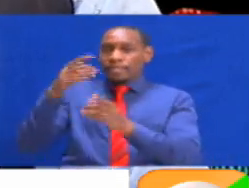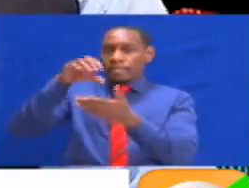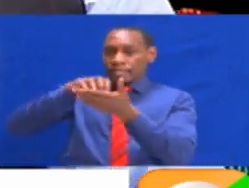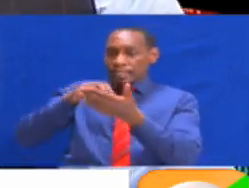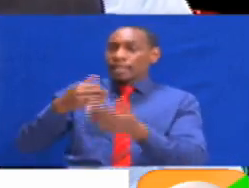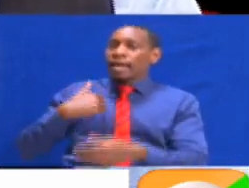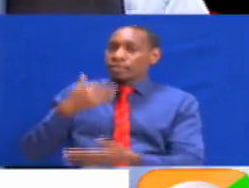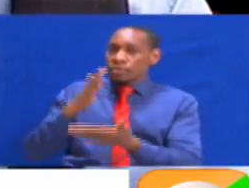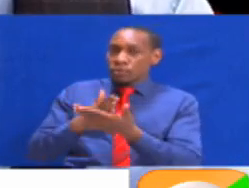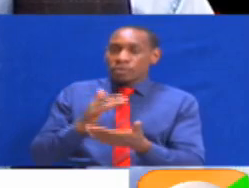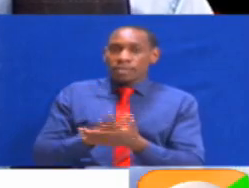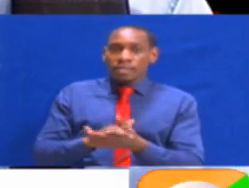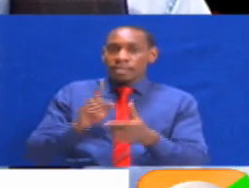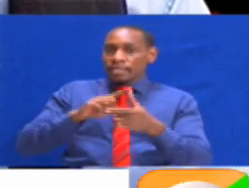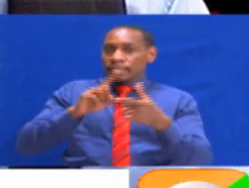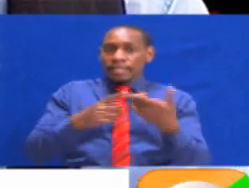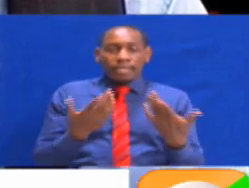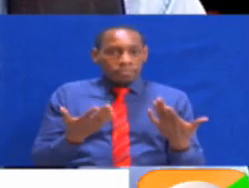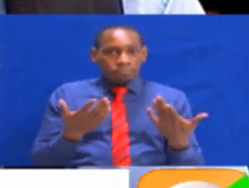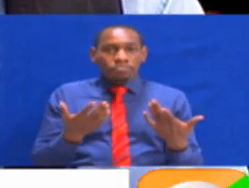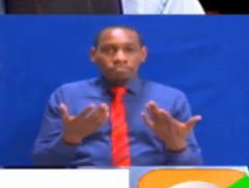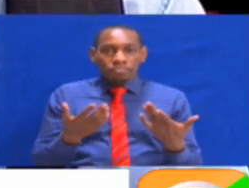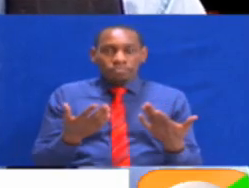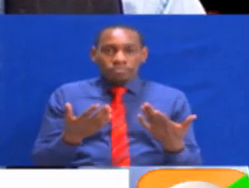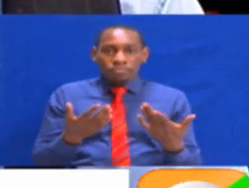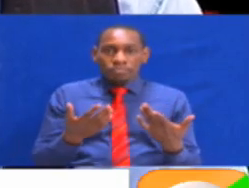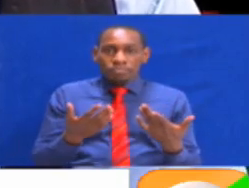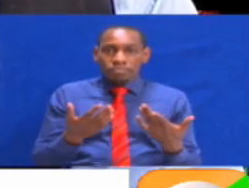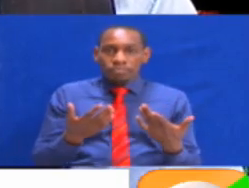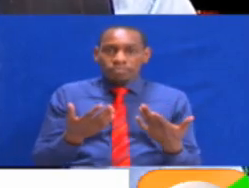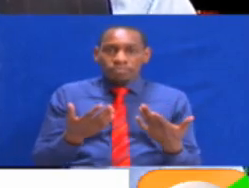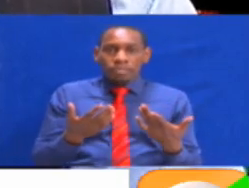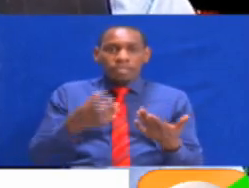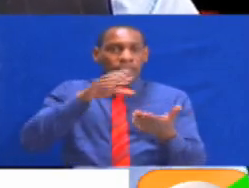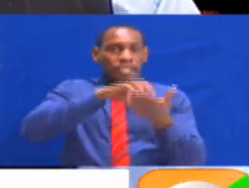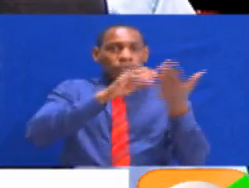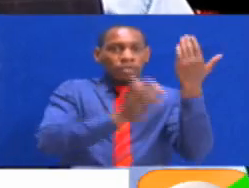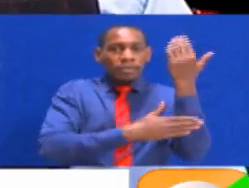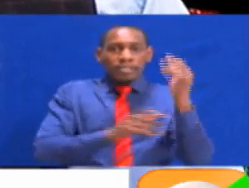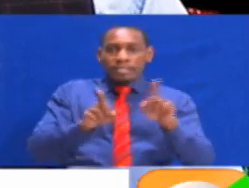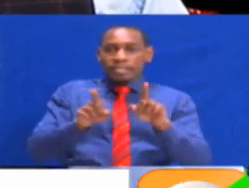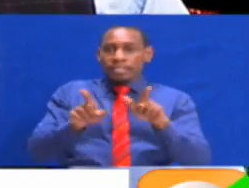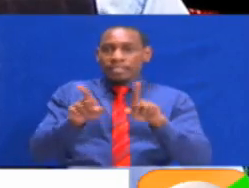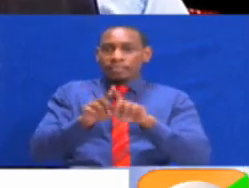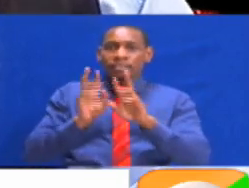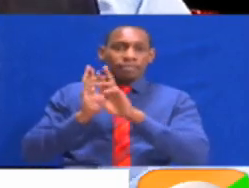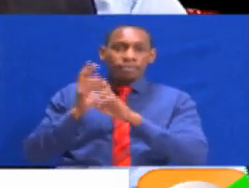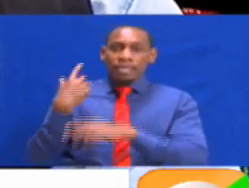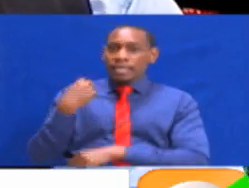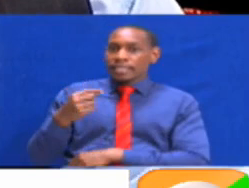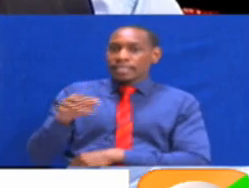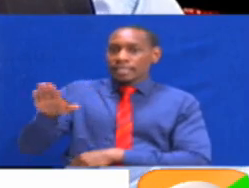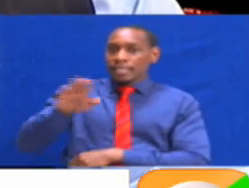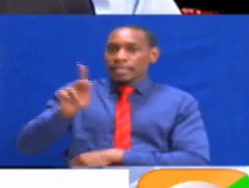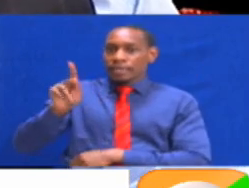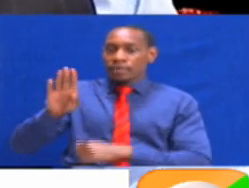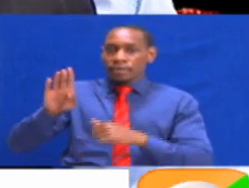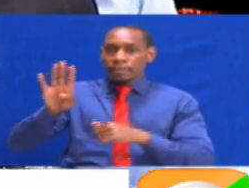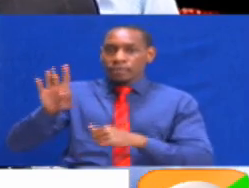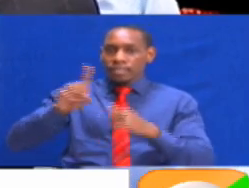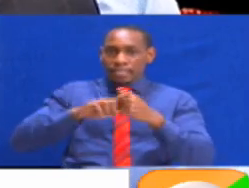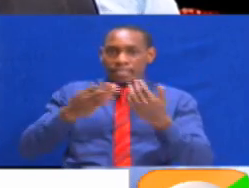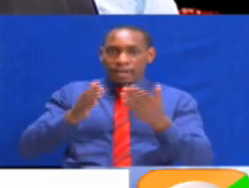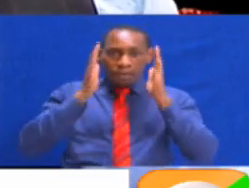so Rongai must be looking really, really bad. And then recently it was Kawangware. Now, attention has shifted